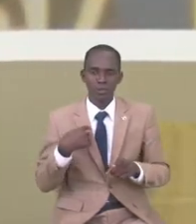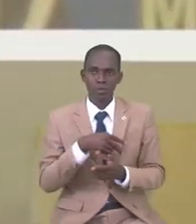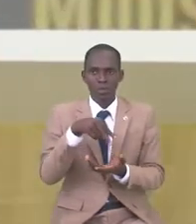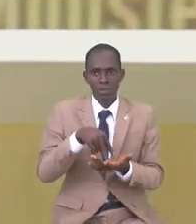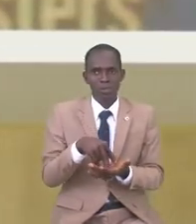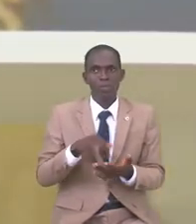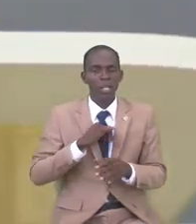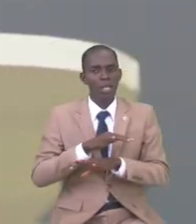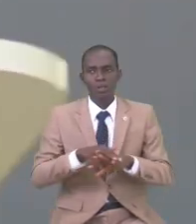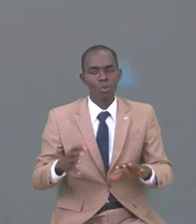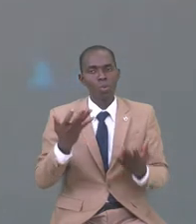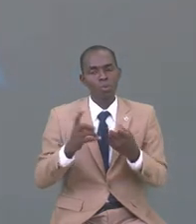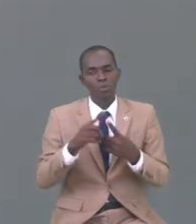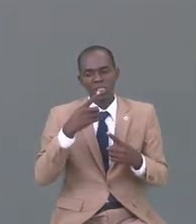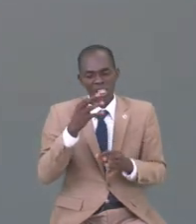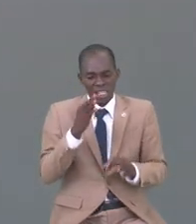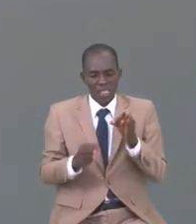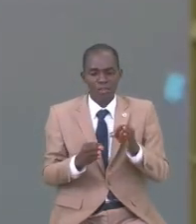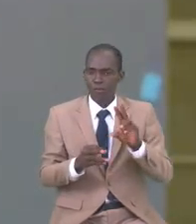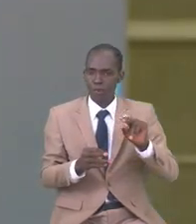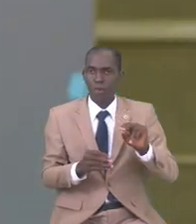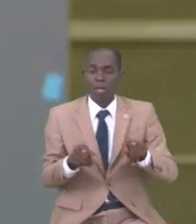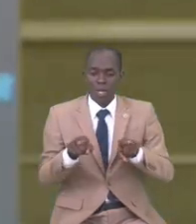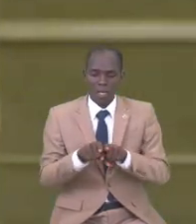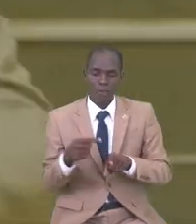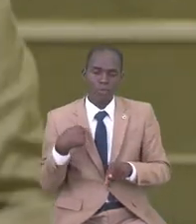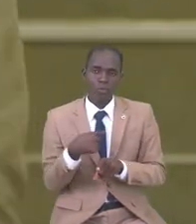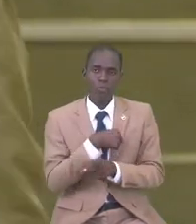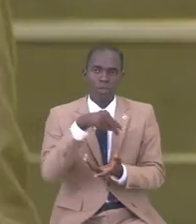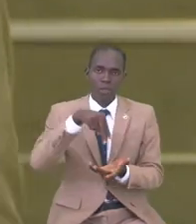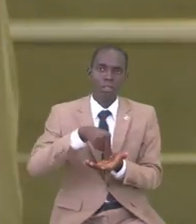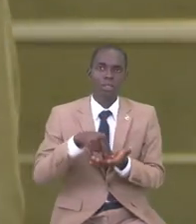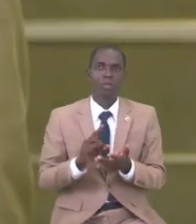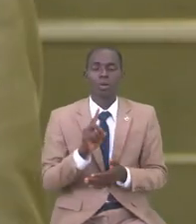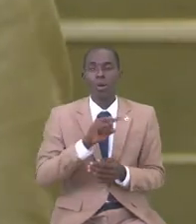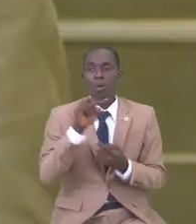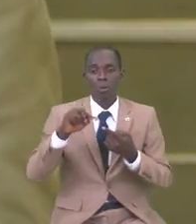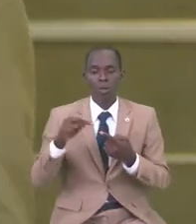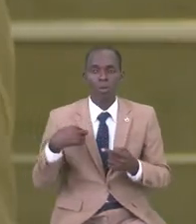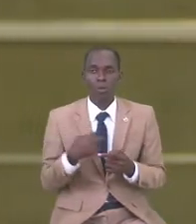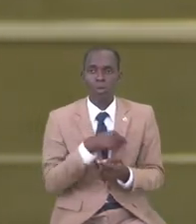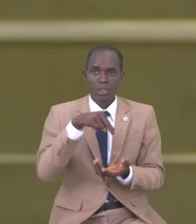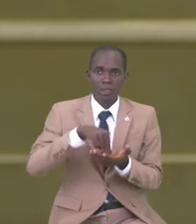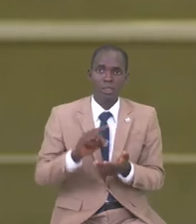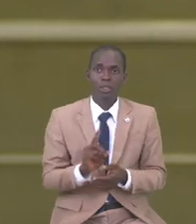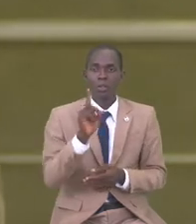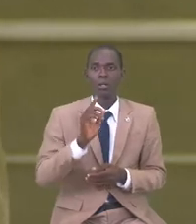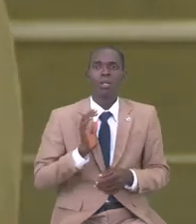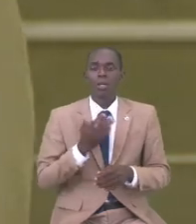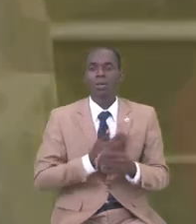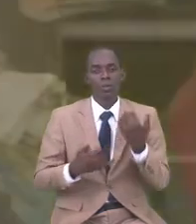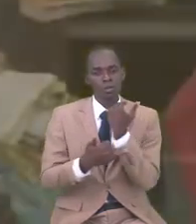say if we rise up, as we rise up. And when we rise up, our nation will